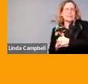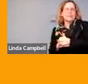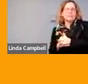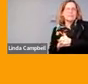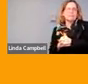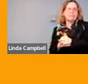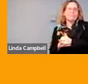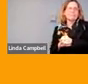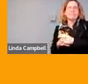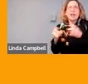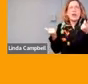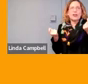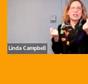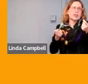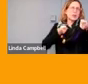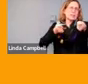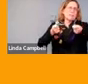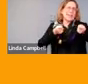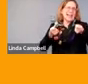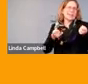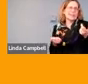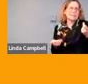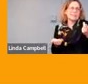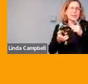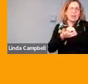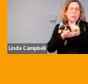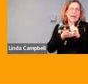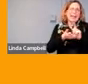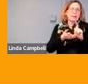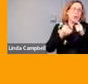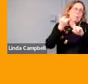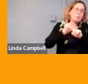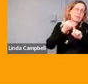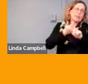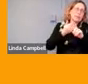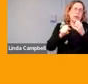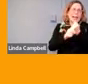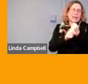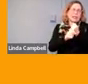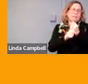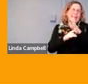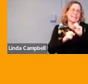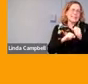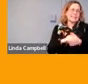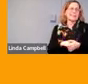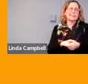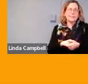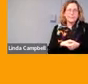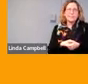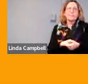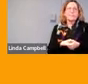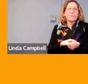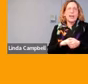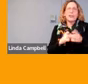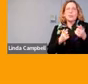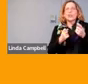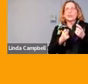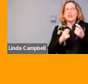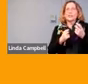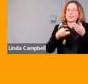And once the species is established in your system, all you can do at that point is just manage it on a weekly, a monthly, a yearly